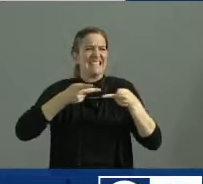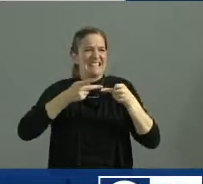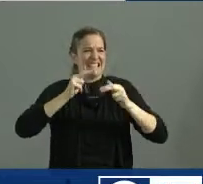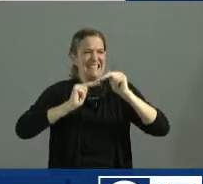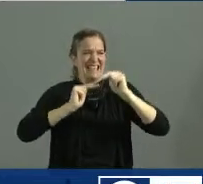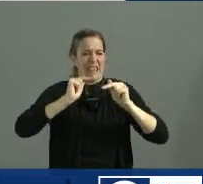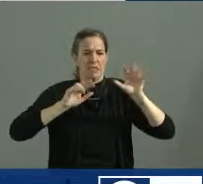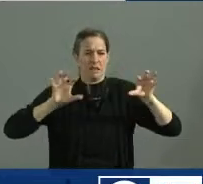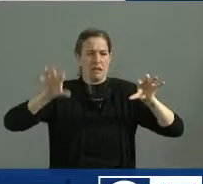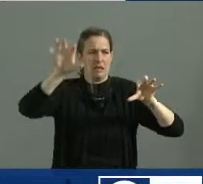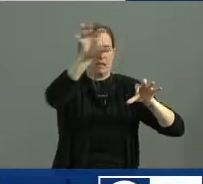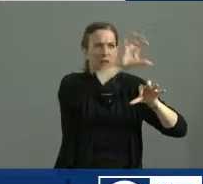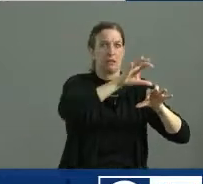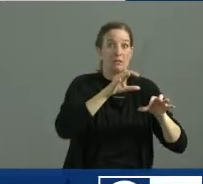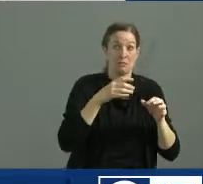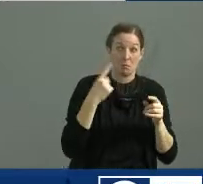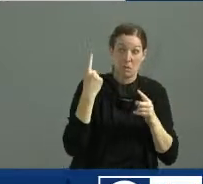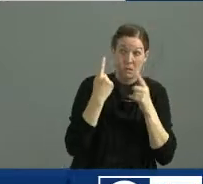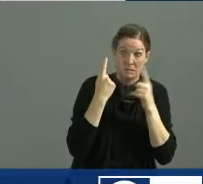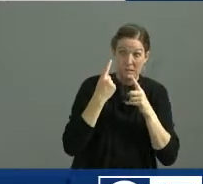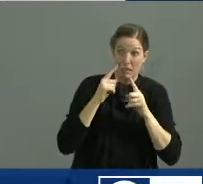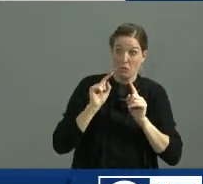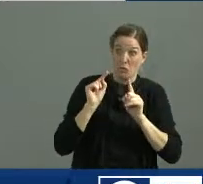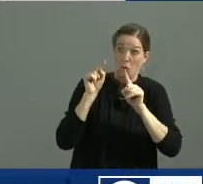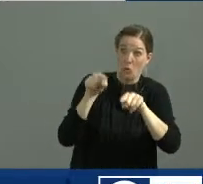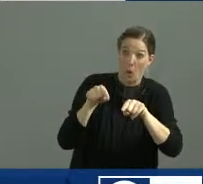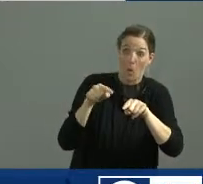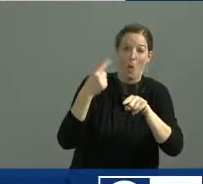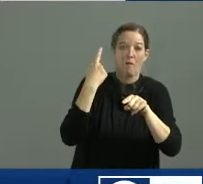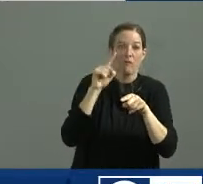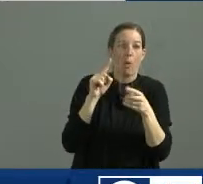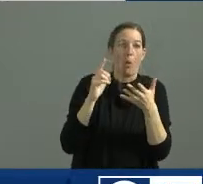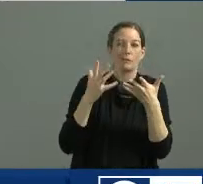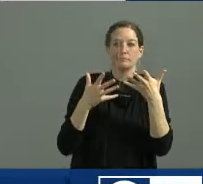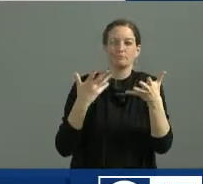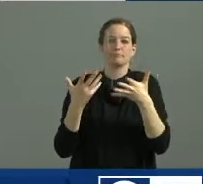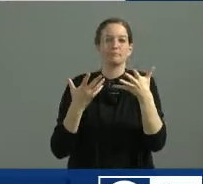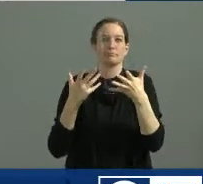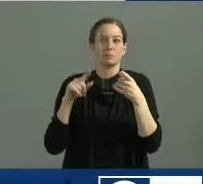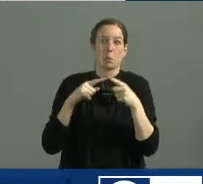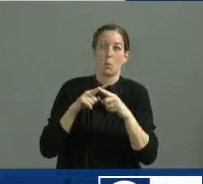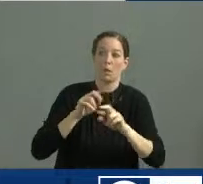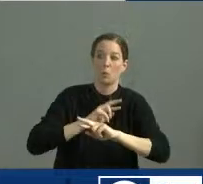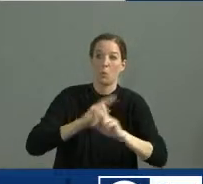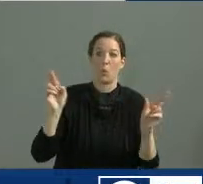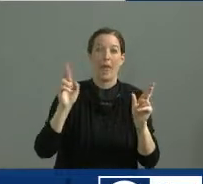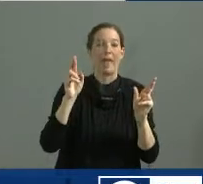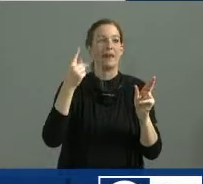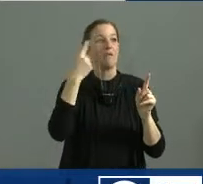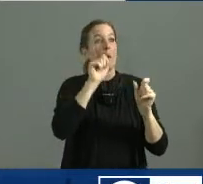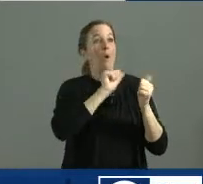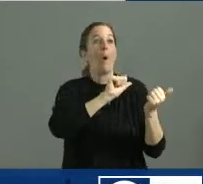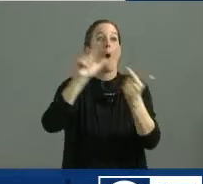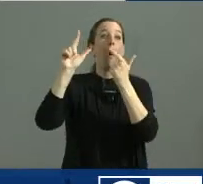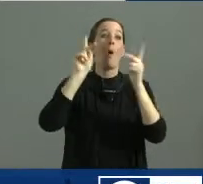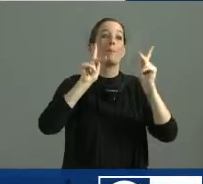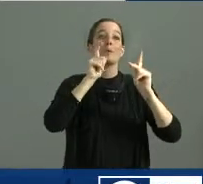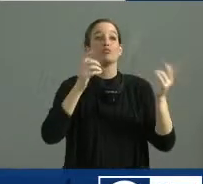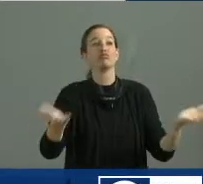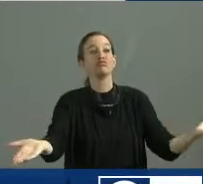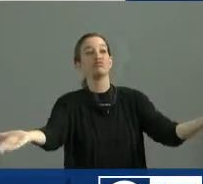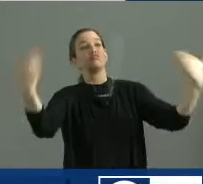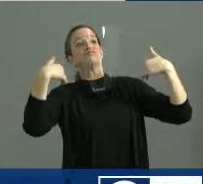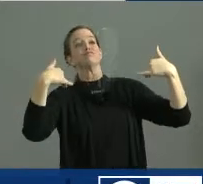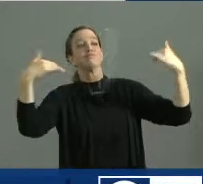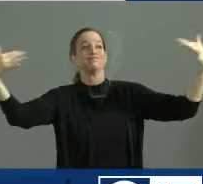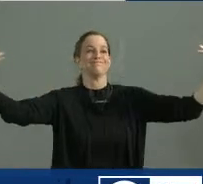they being considered also for some sort of not some sort of, but when we get to the point where anybody who wants it can get it, are